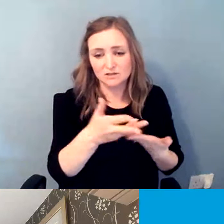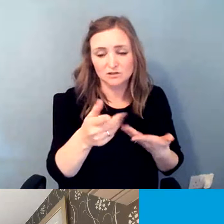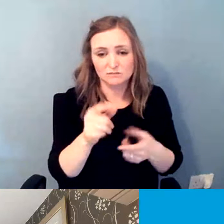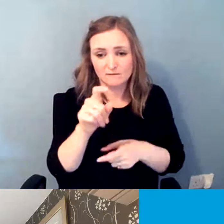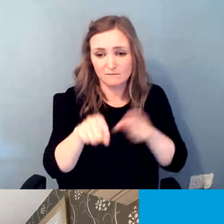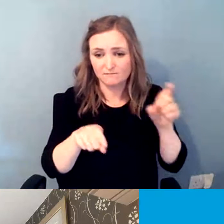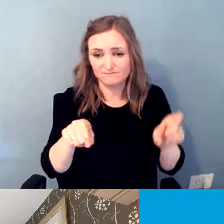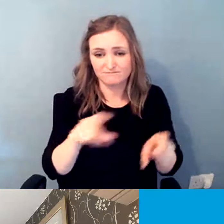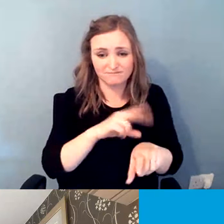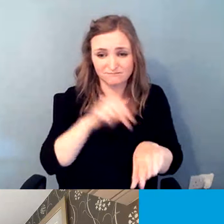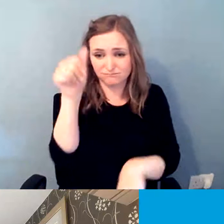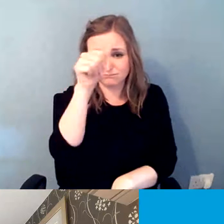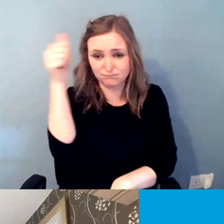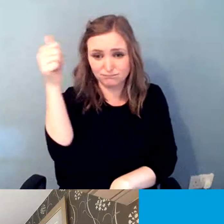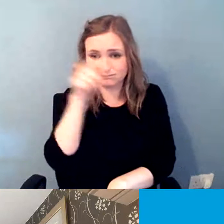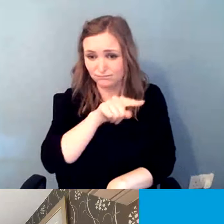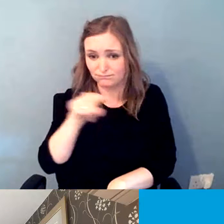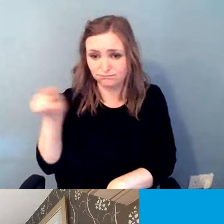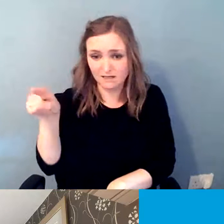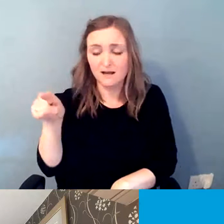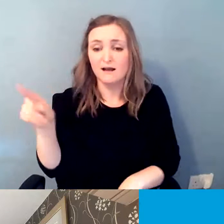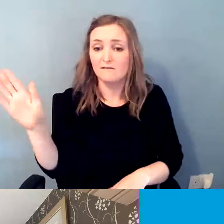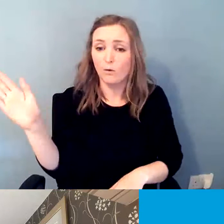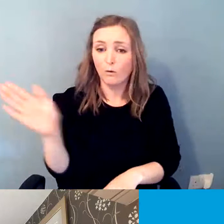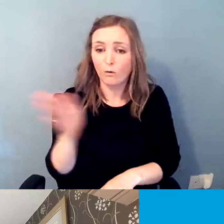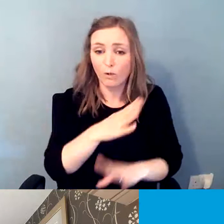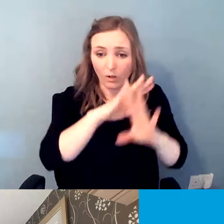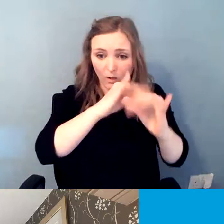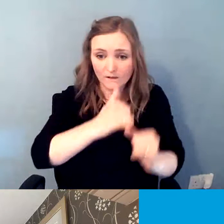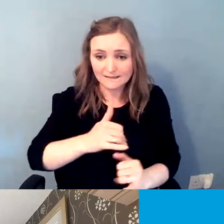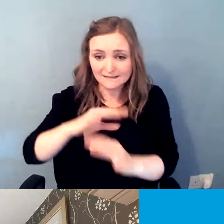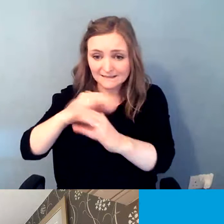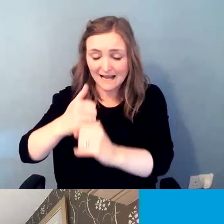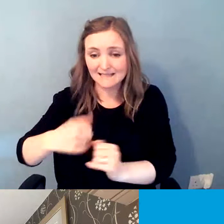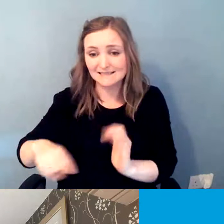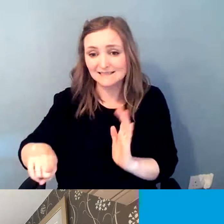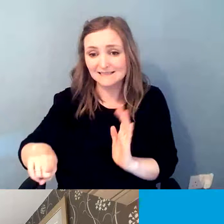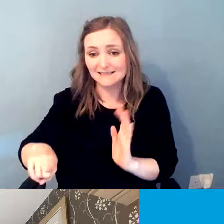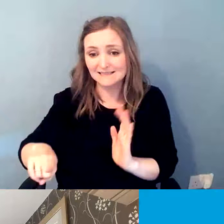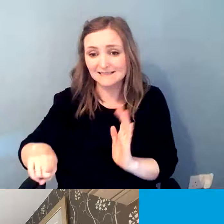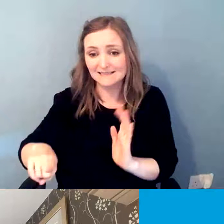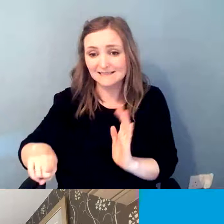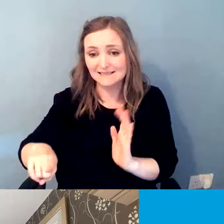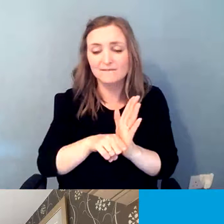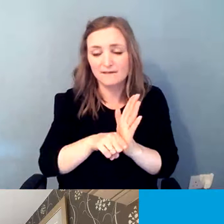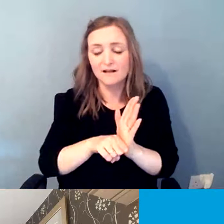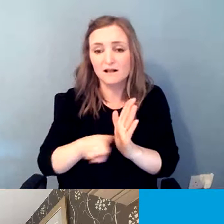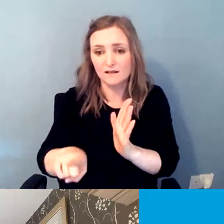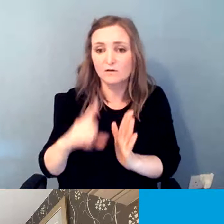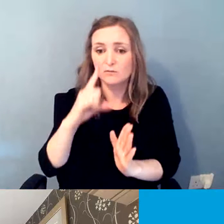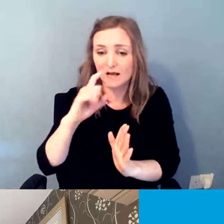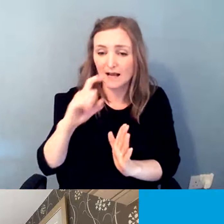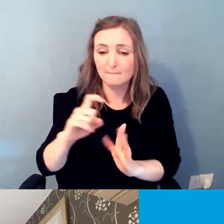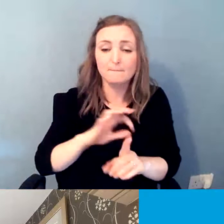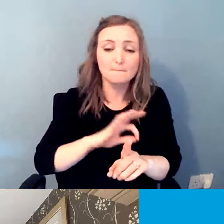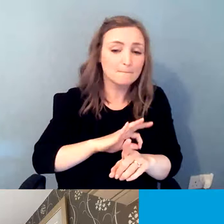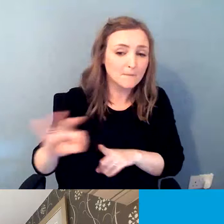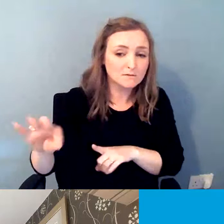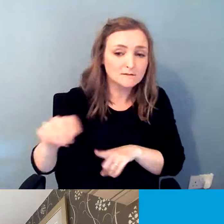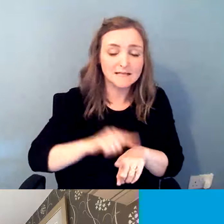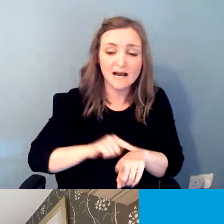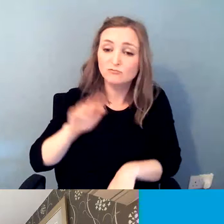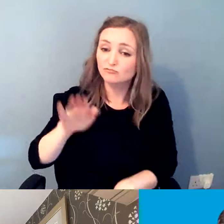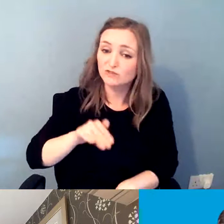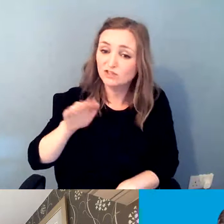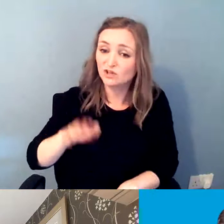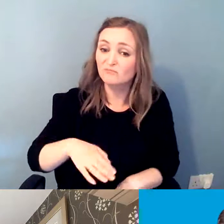of tests which, if they are all negative, then in most cases we can reassure those people. But the other lovely